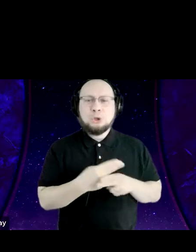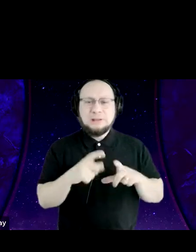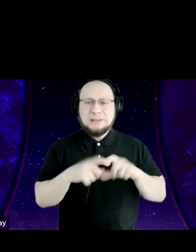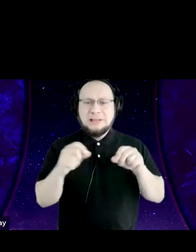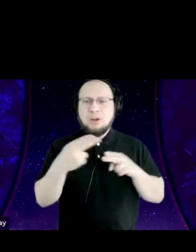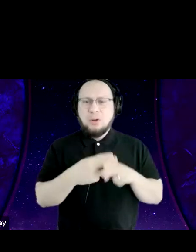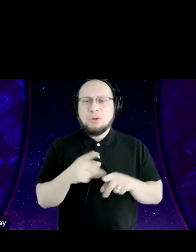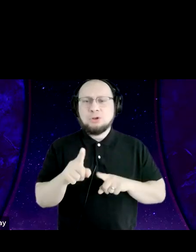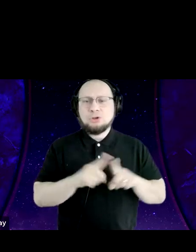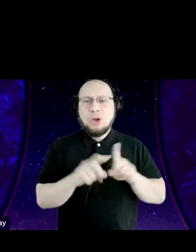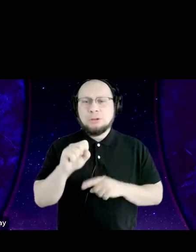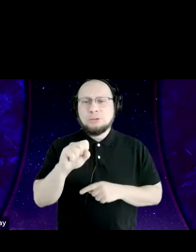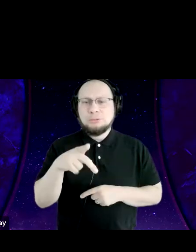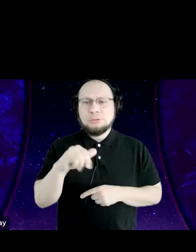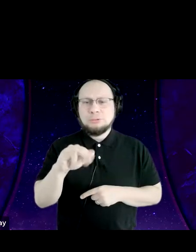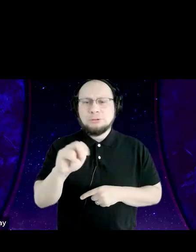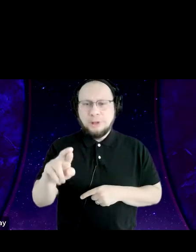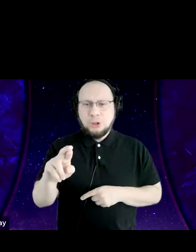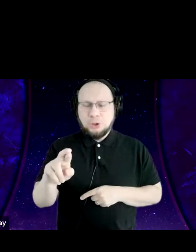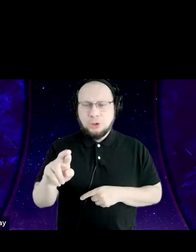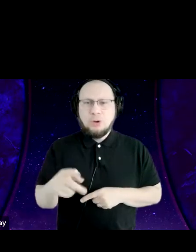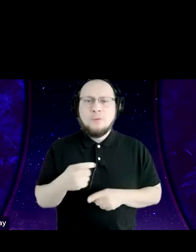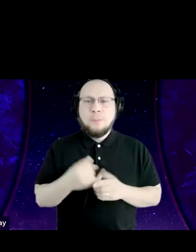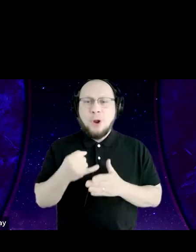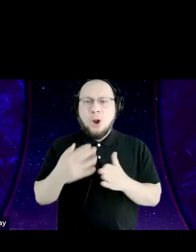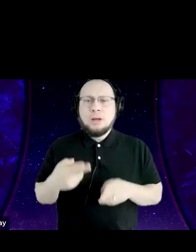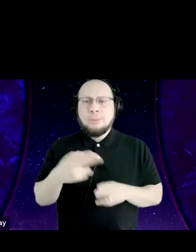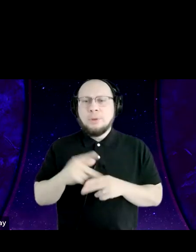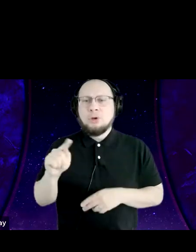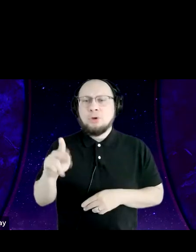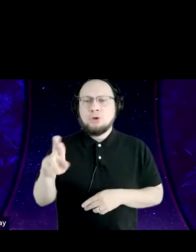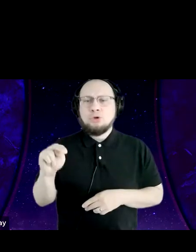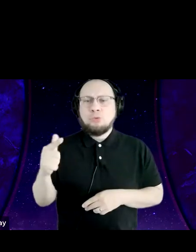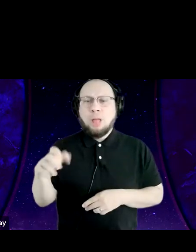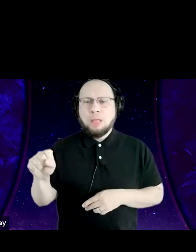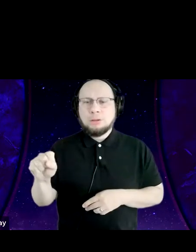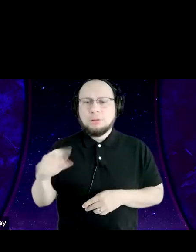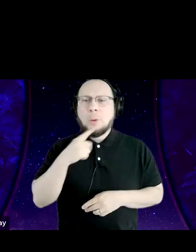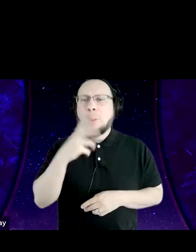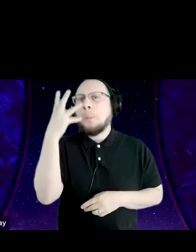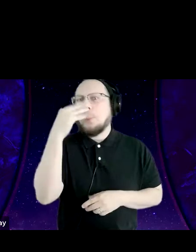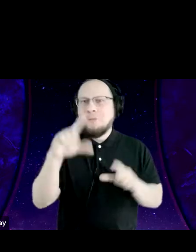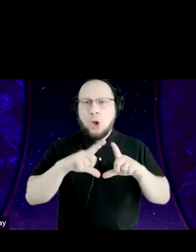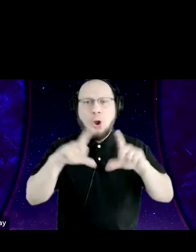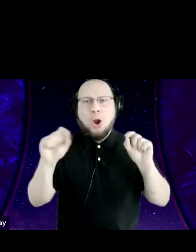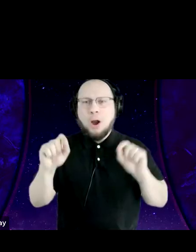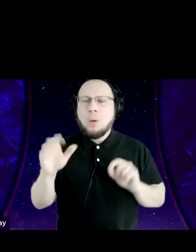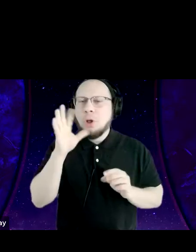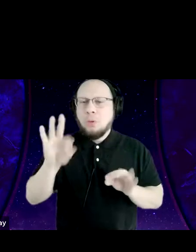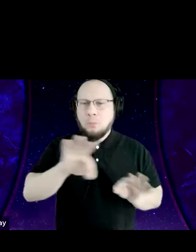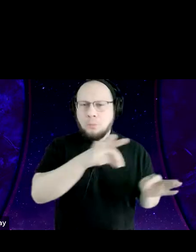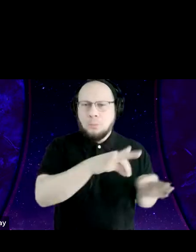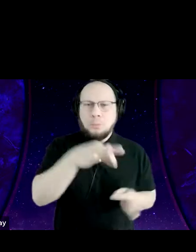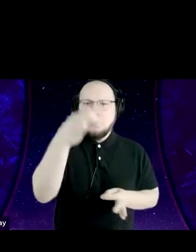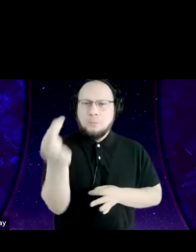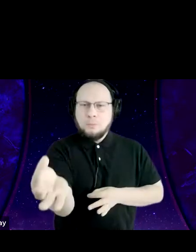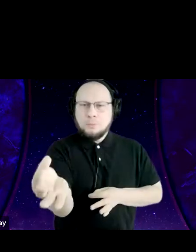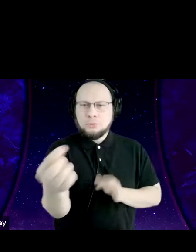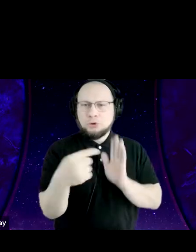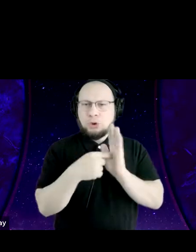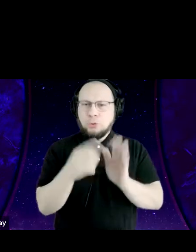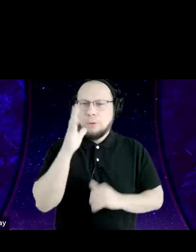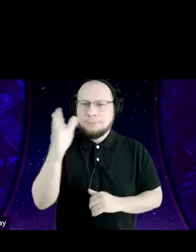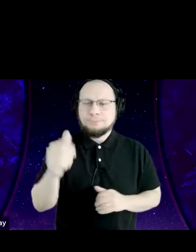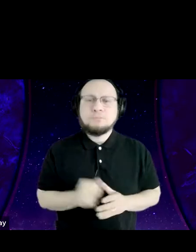a Vietnamese American artist named Trung Goals. It's really gorgeous. So you get to see one of those cards. And then we have a